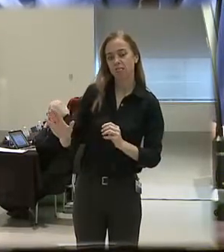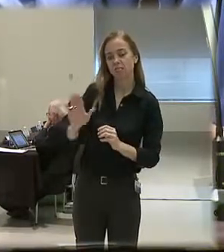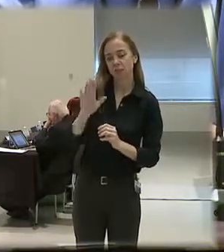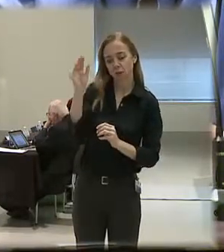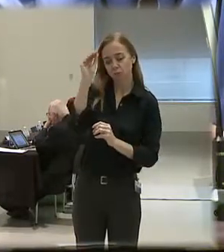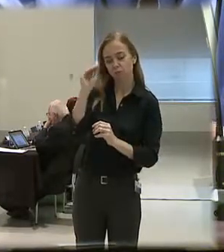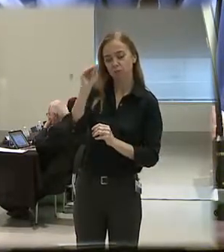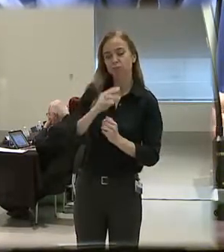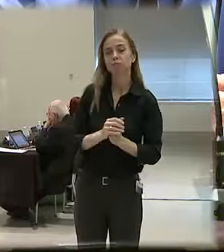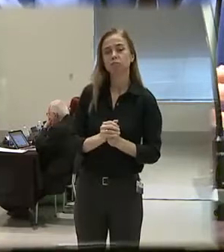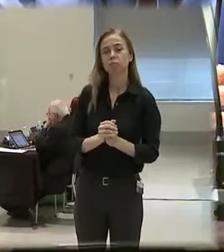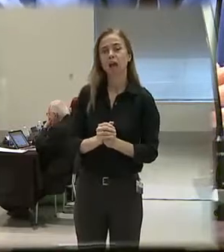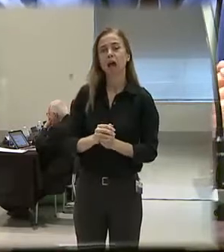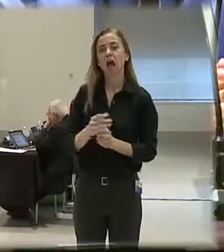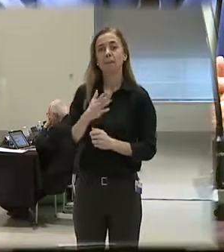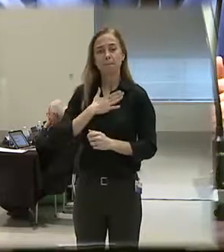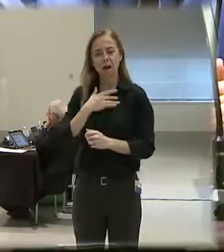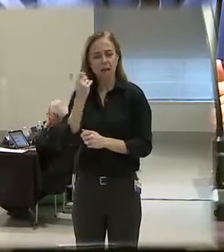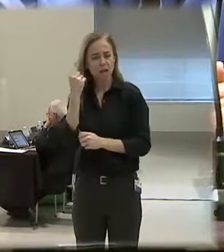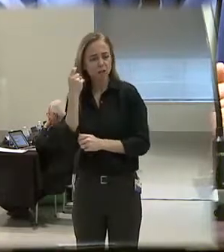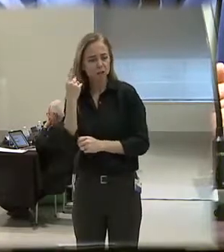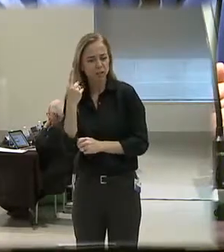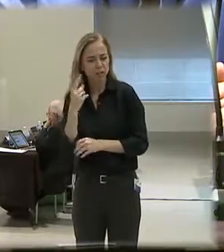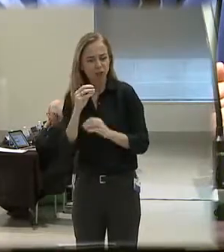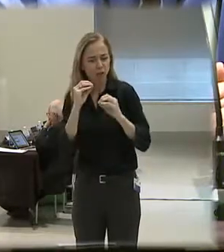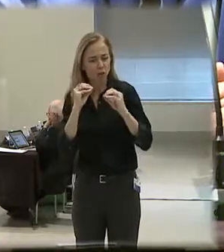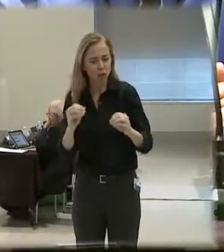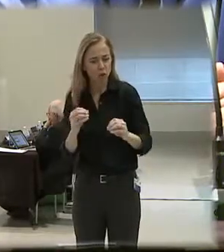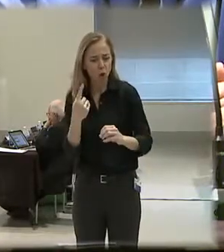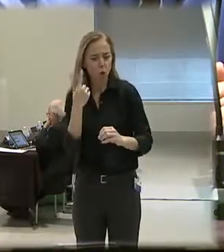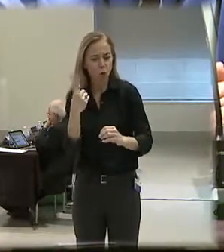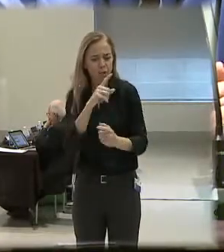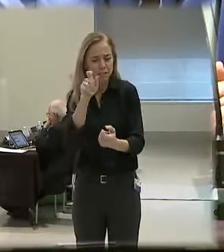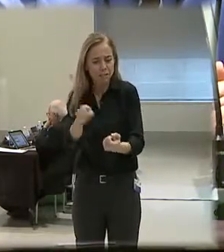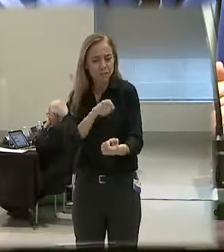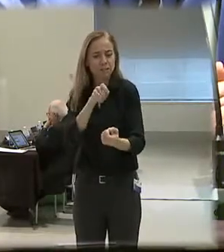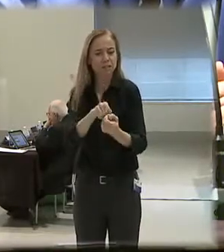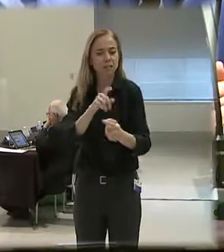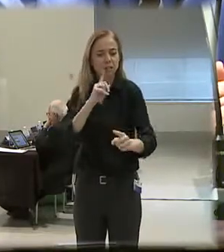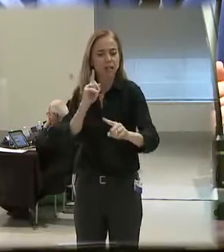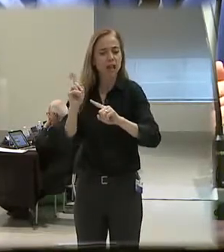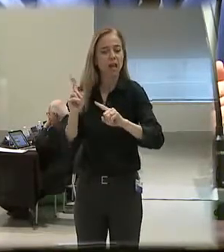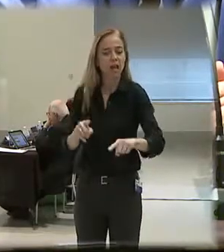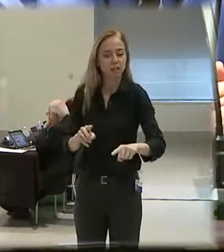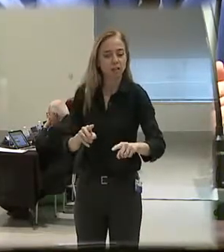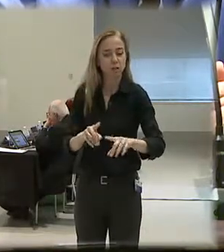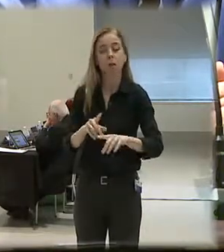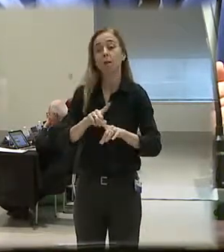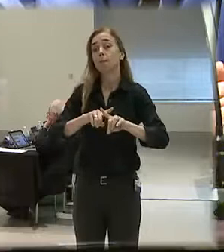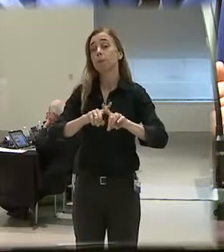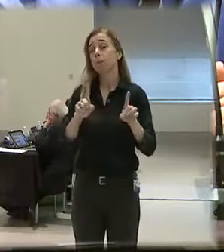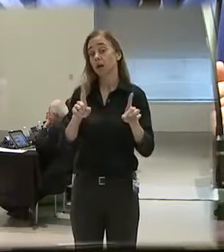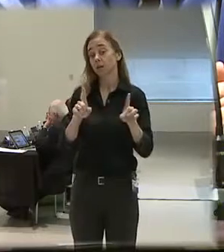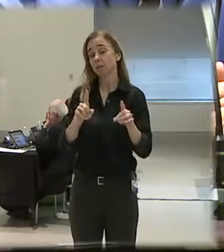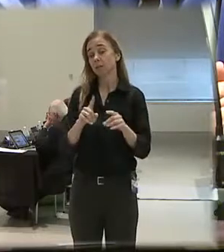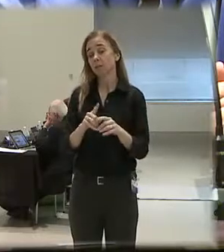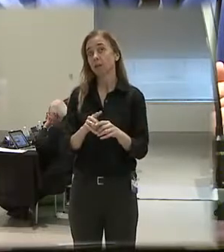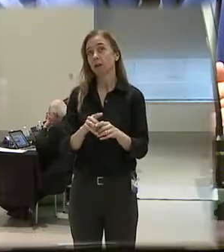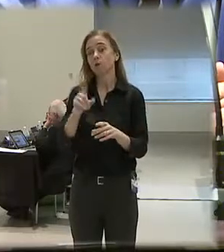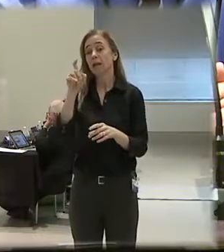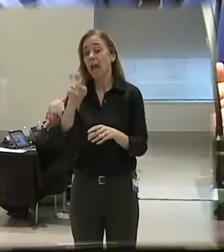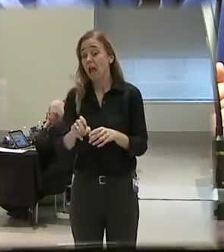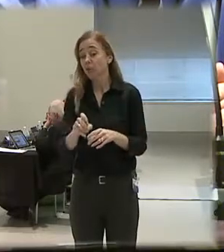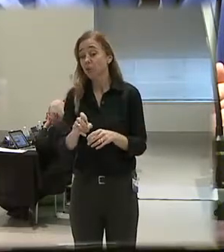country. I think I hear you saying there is no one specific answer to it. But I think what we have to, what I like to